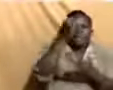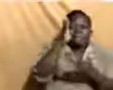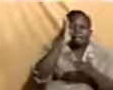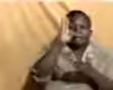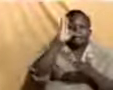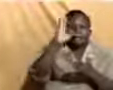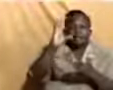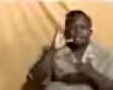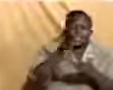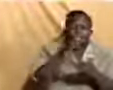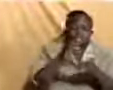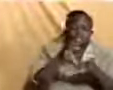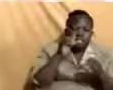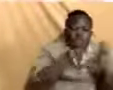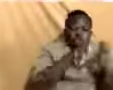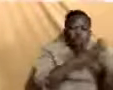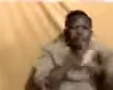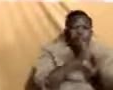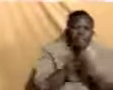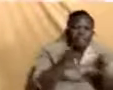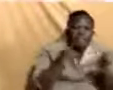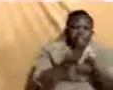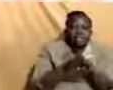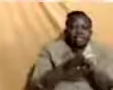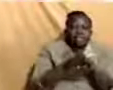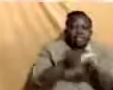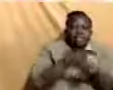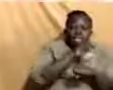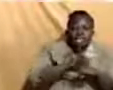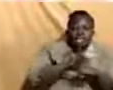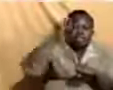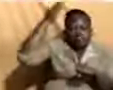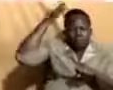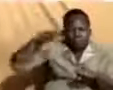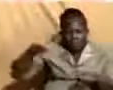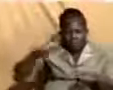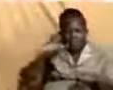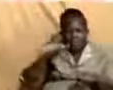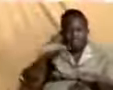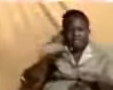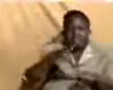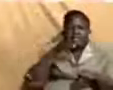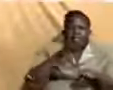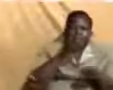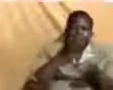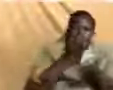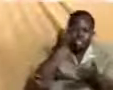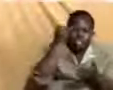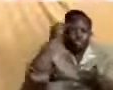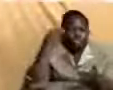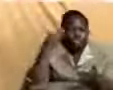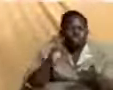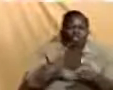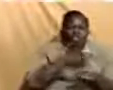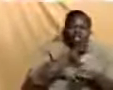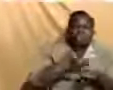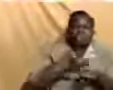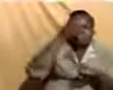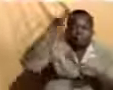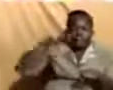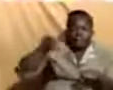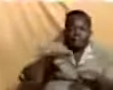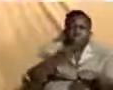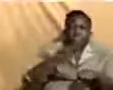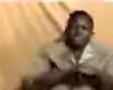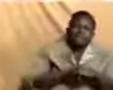Lawmaking is a preserve of Parliament. They make legislation. These were matters of legislation. When